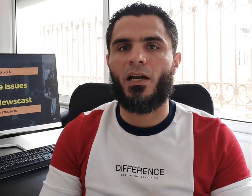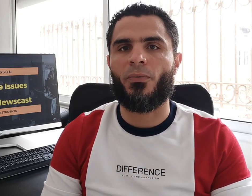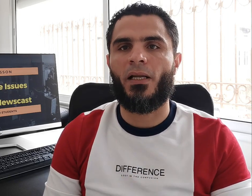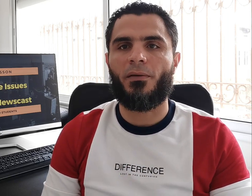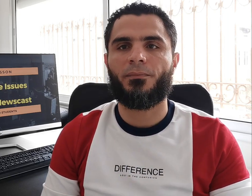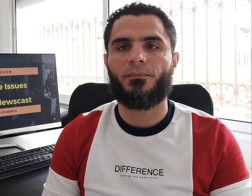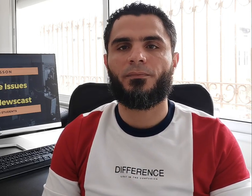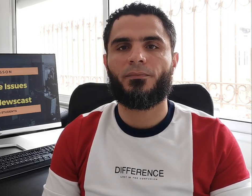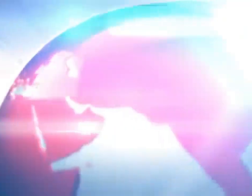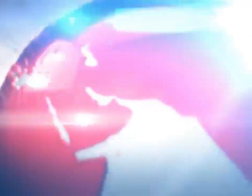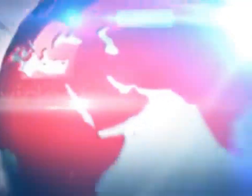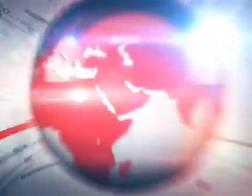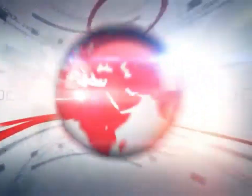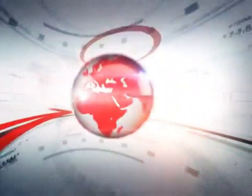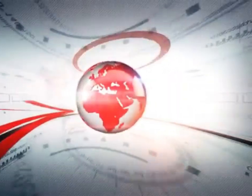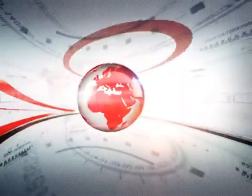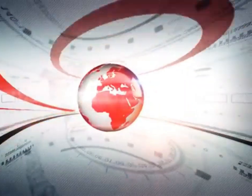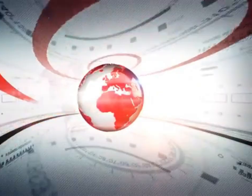Are you ready?